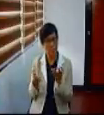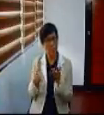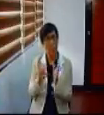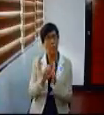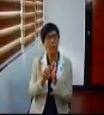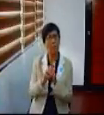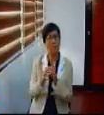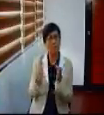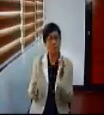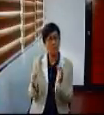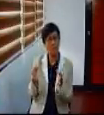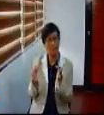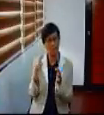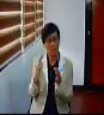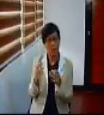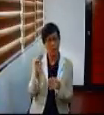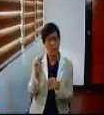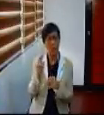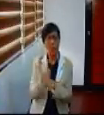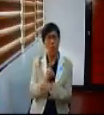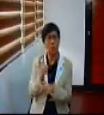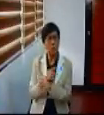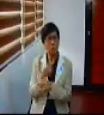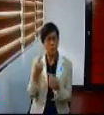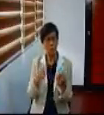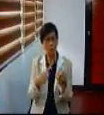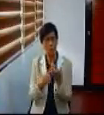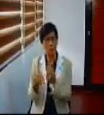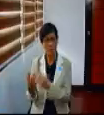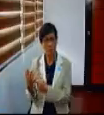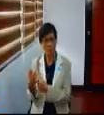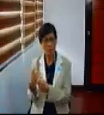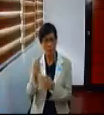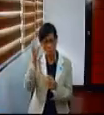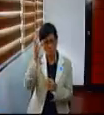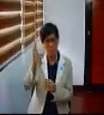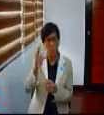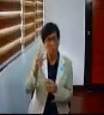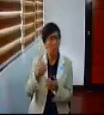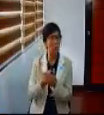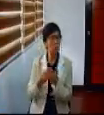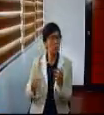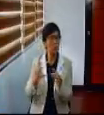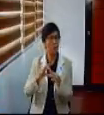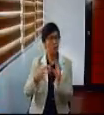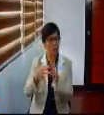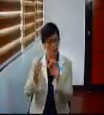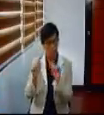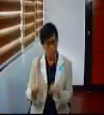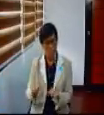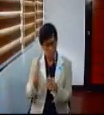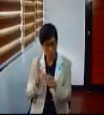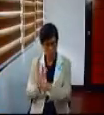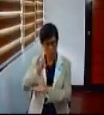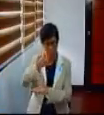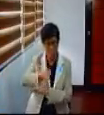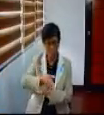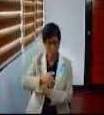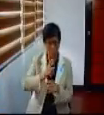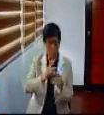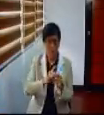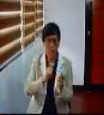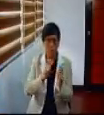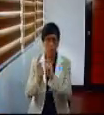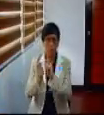the argument or the concept of supply chain, can we therefore cross the transboundary